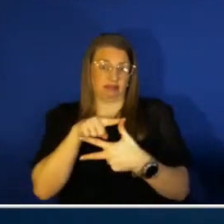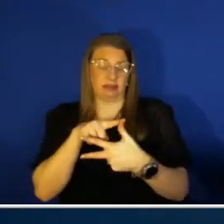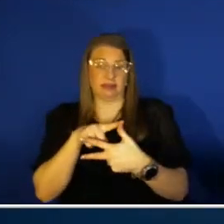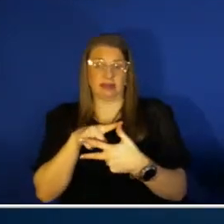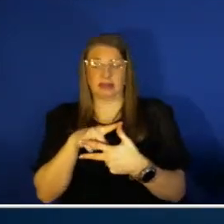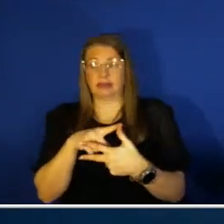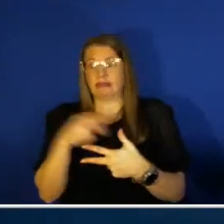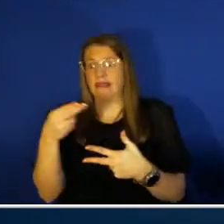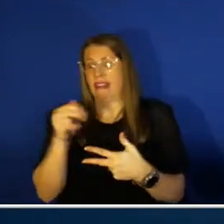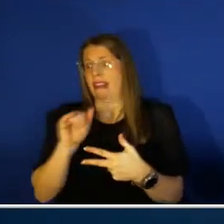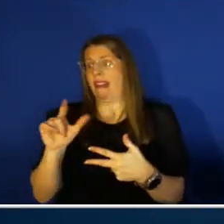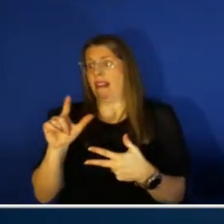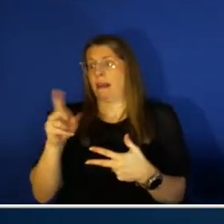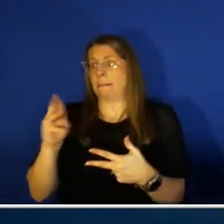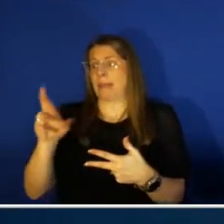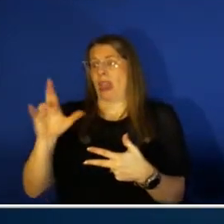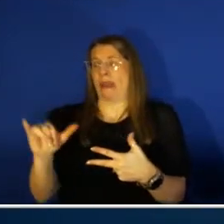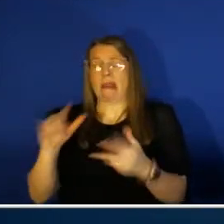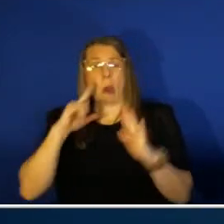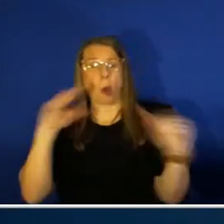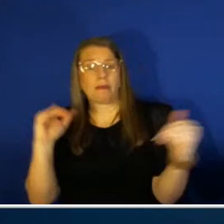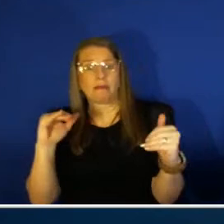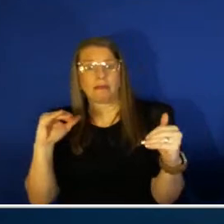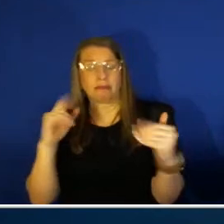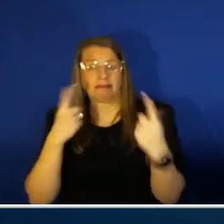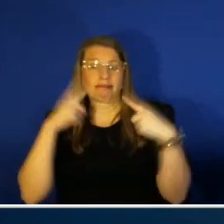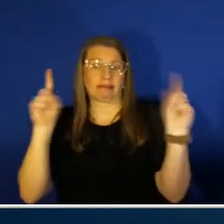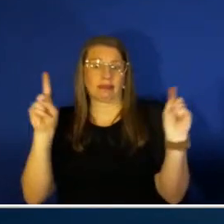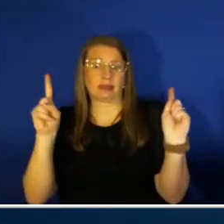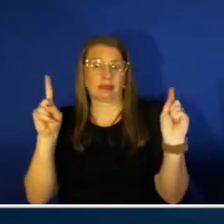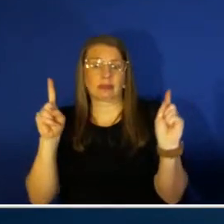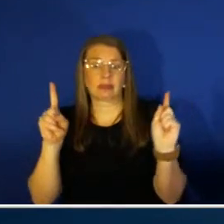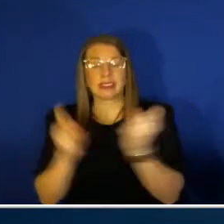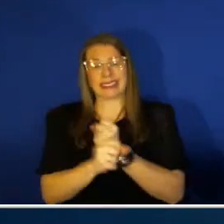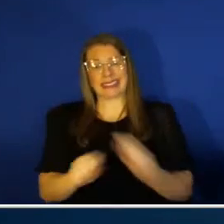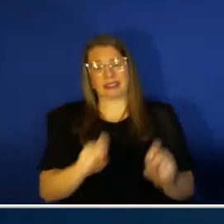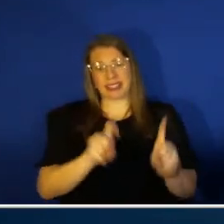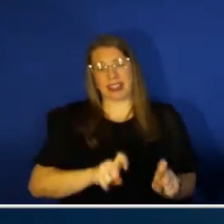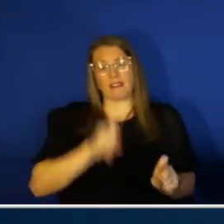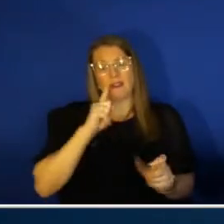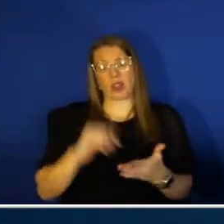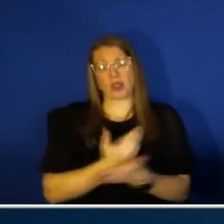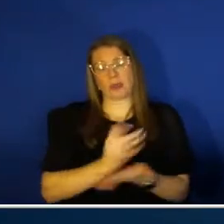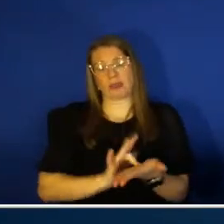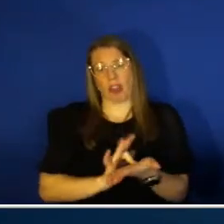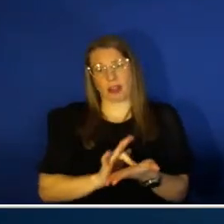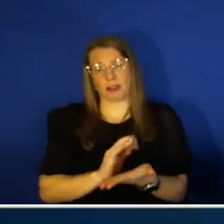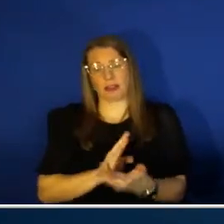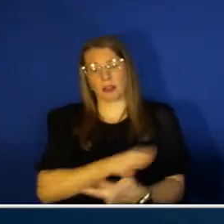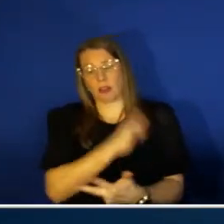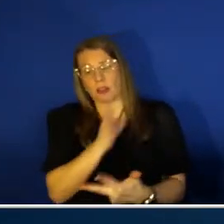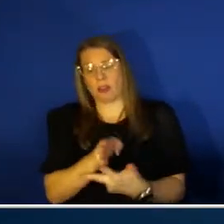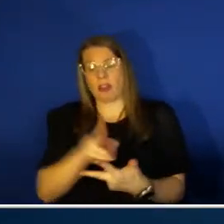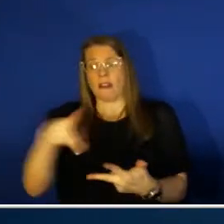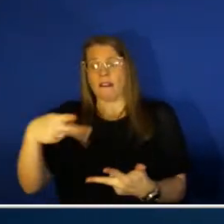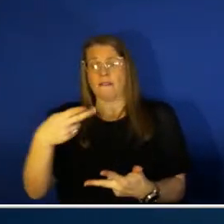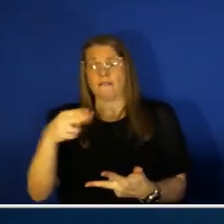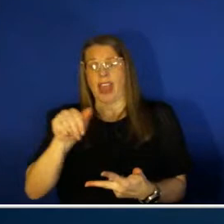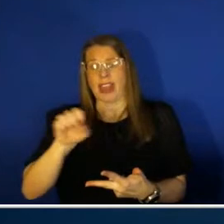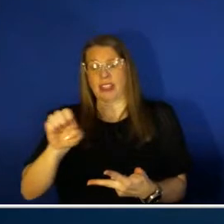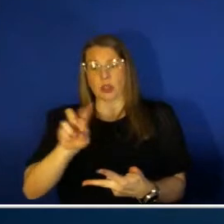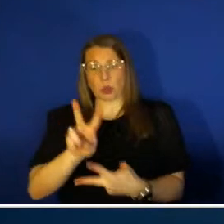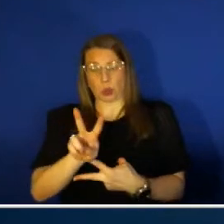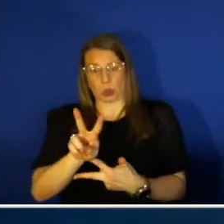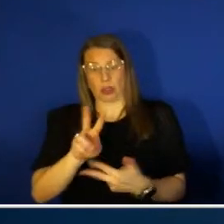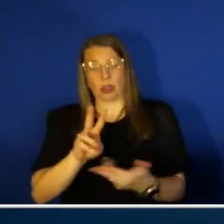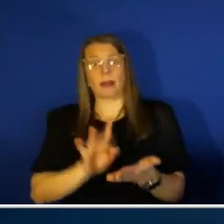something might work for them. But really it's meant to be sort of a safety testing for a new drug. Phase 2, once a drug makes